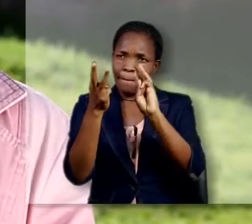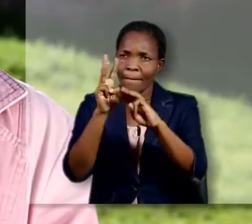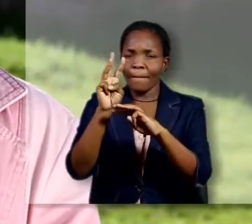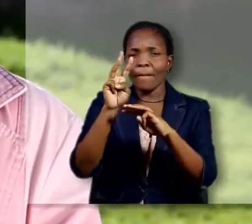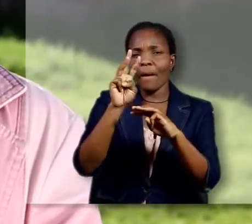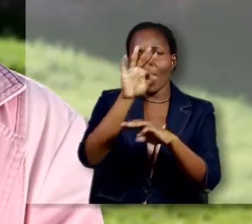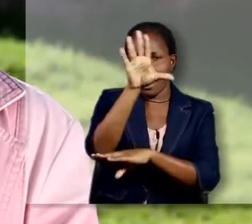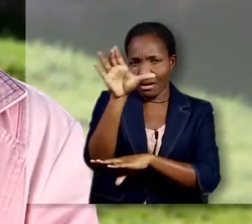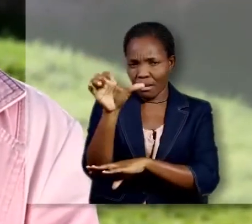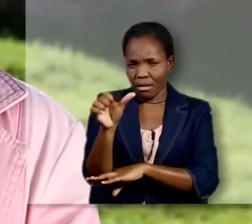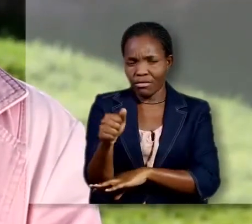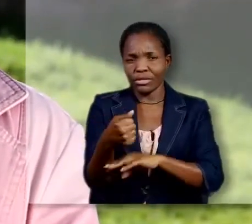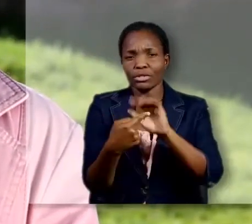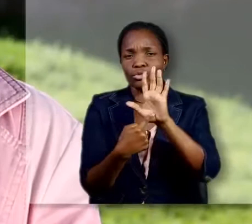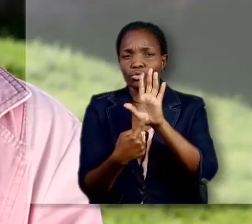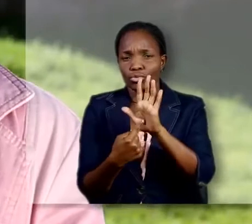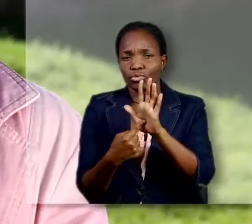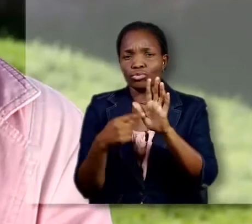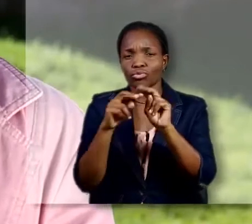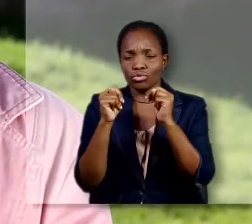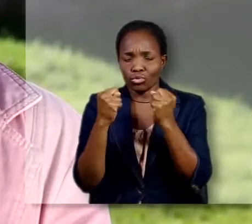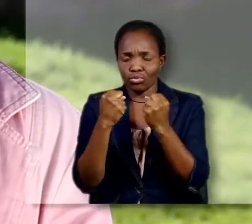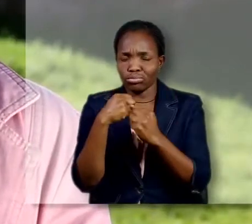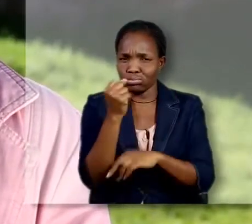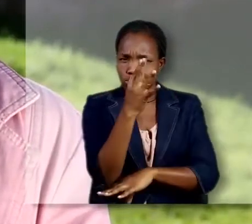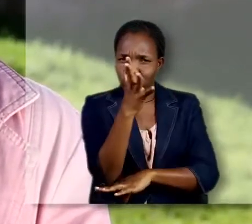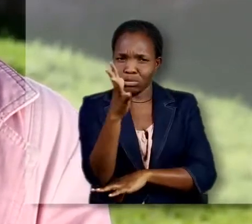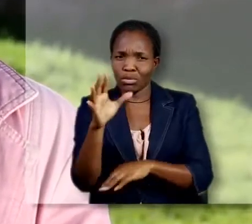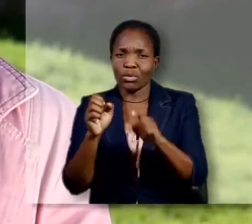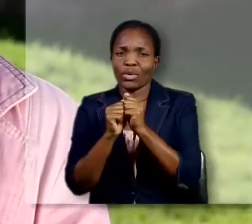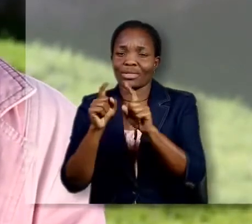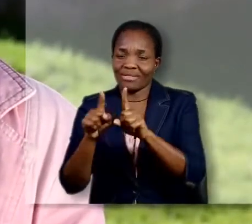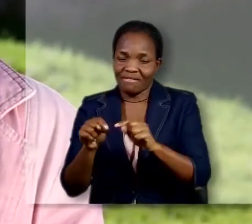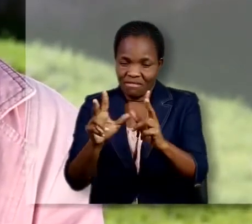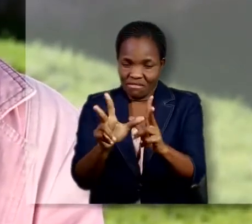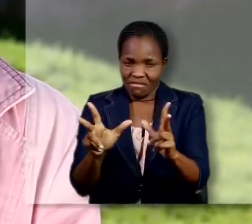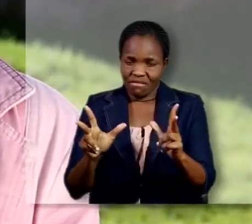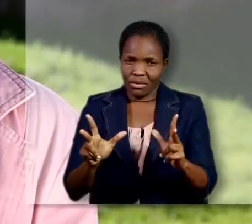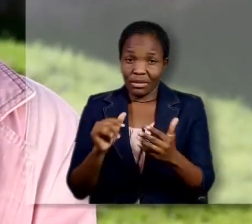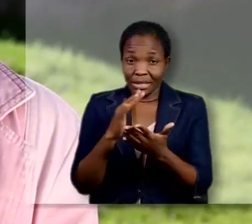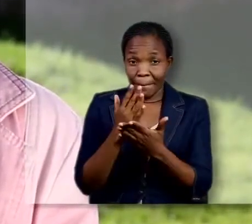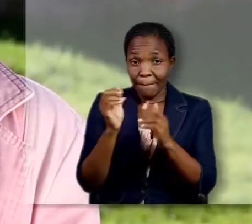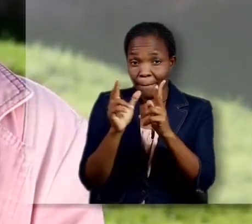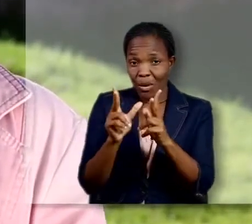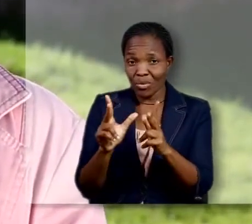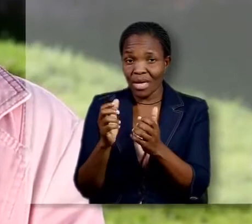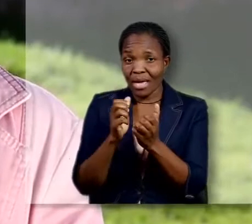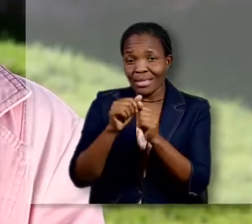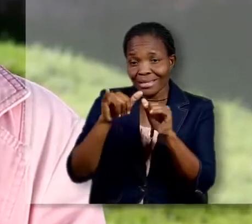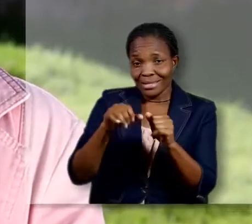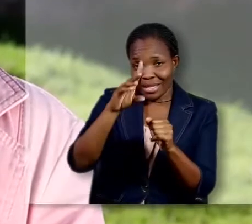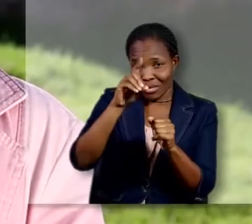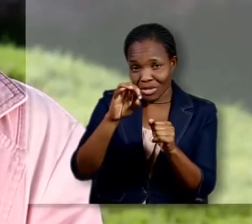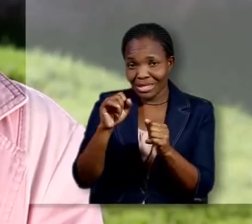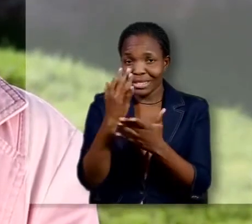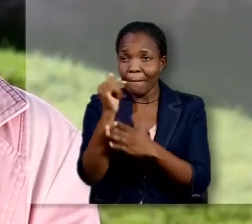also served to nurture wide-ranging lifestyles among its various populations. Some populations live in deserts, some in jungles,